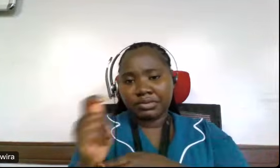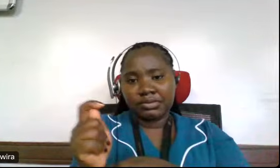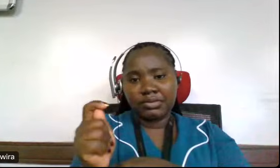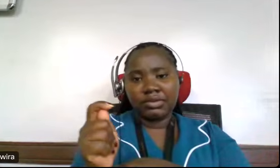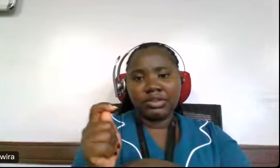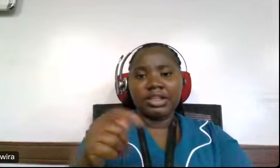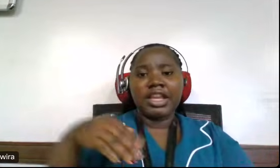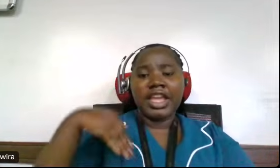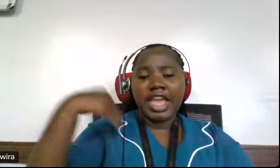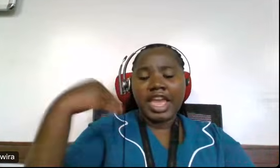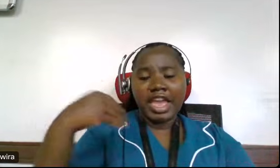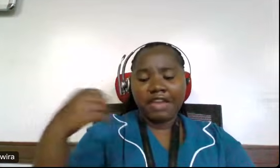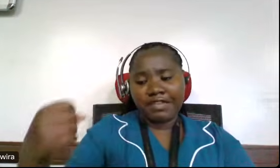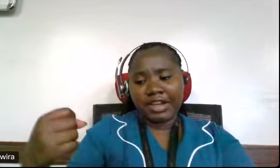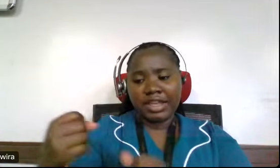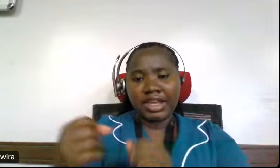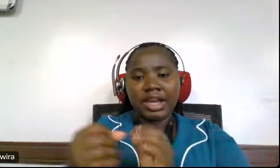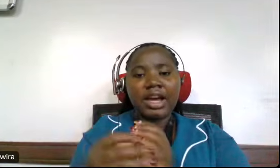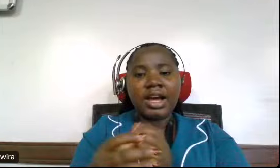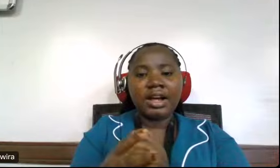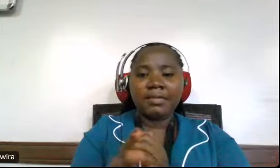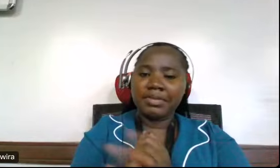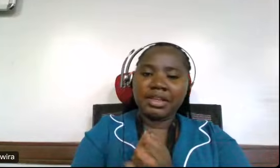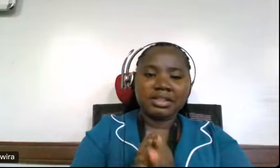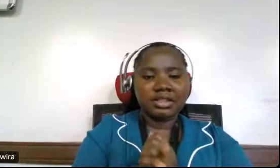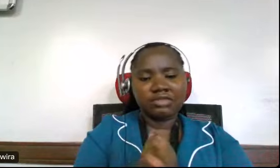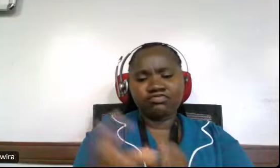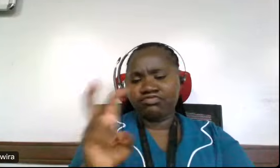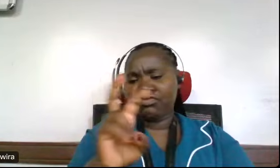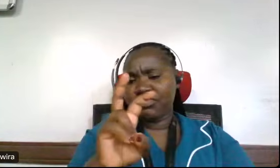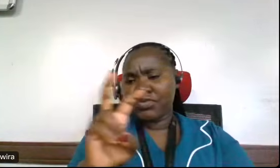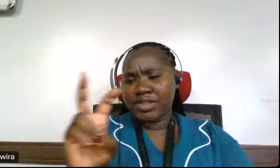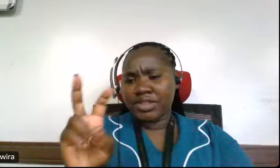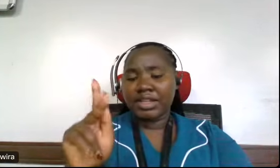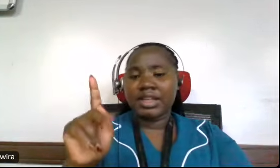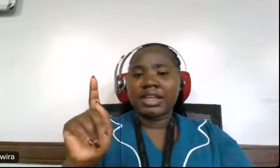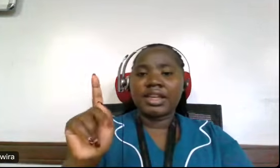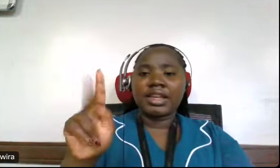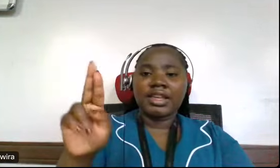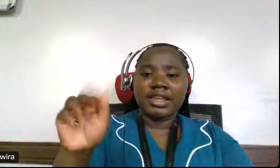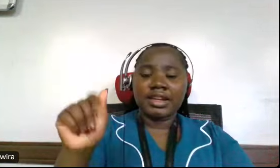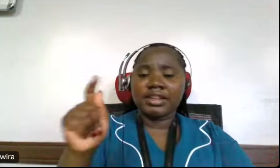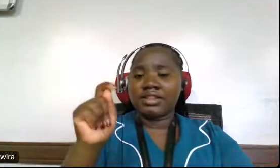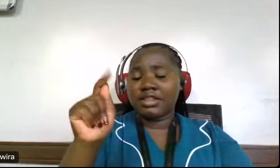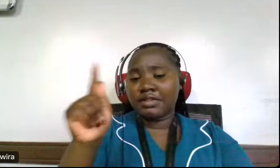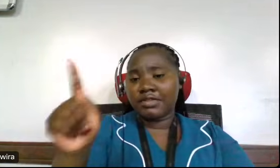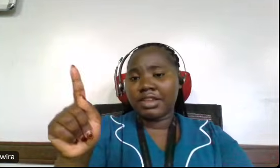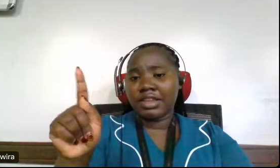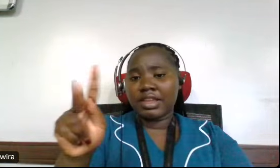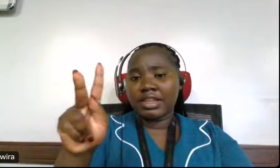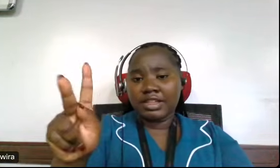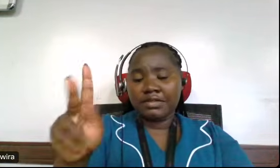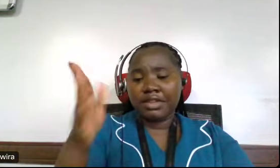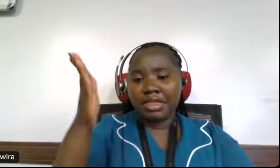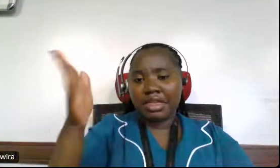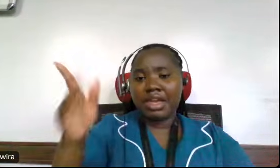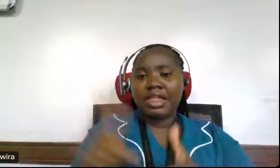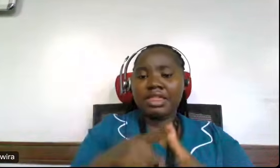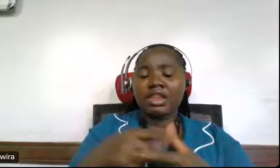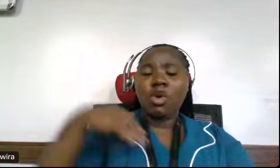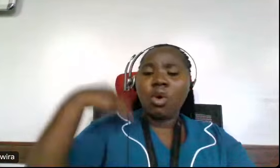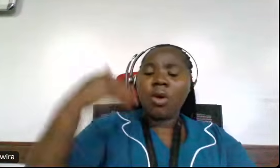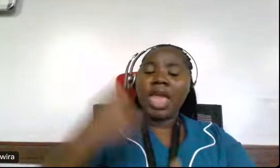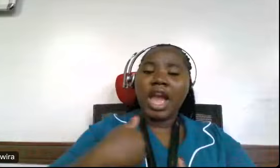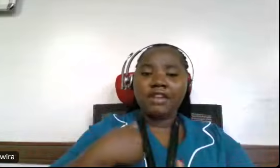every Thursday. You can check KRA TV to see what we are training on next, but we normally do the trainings every Thursday.